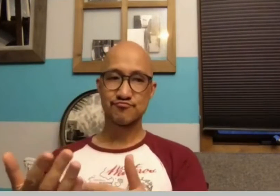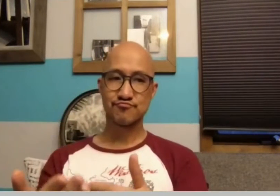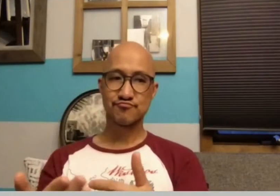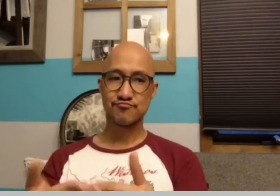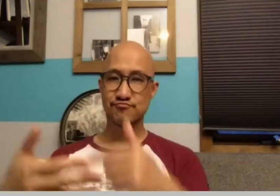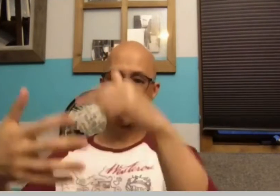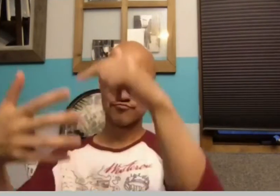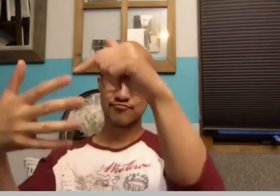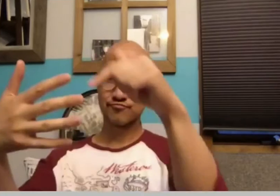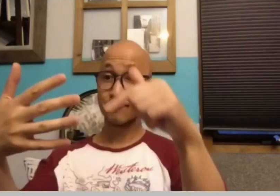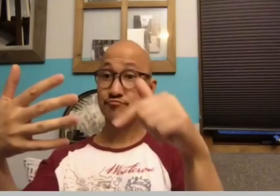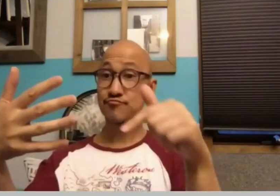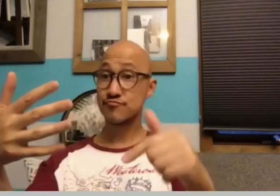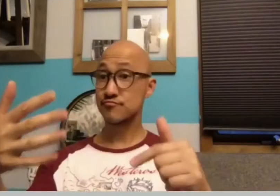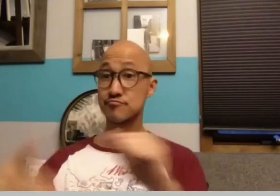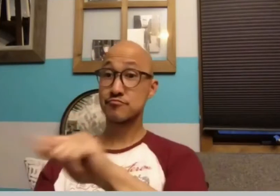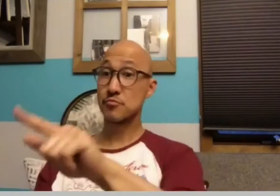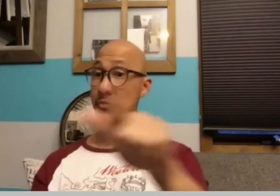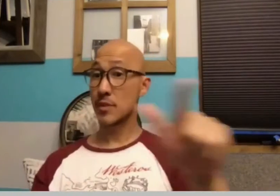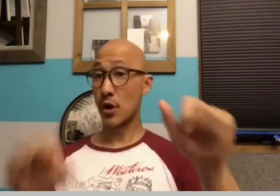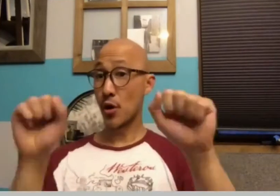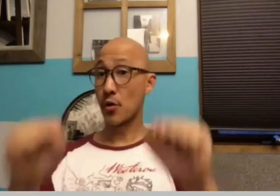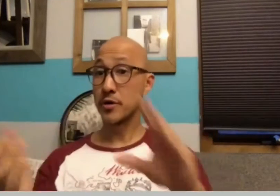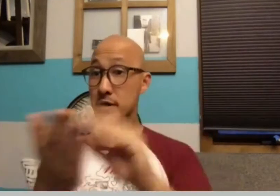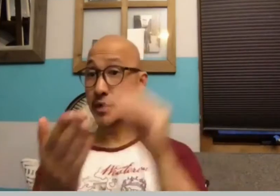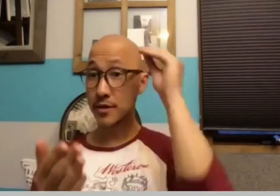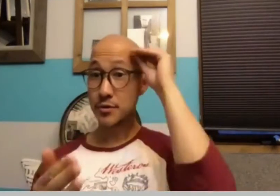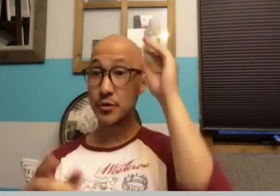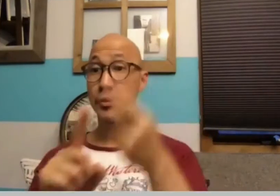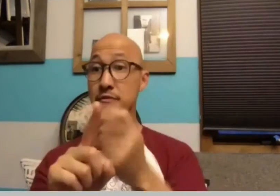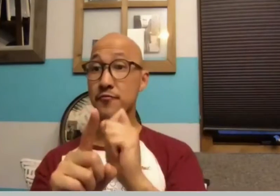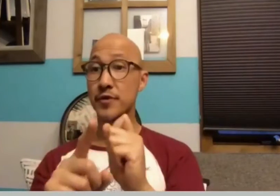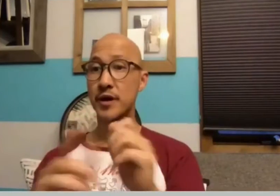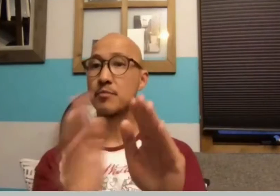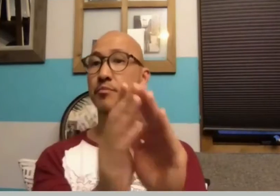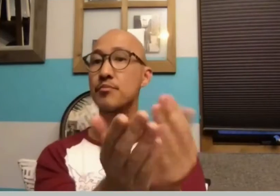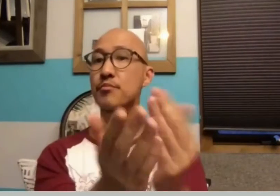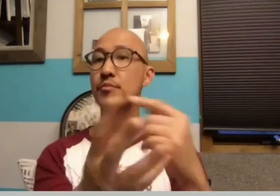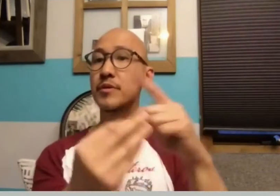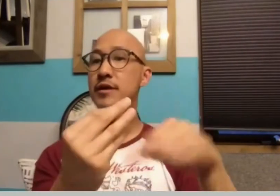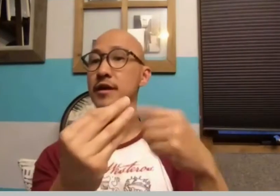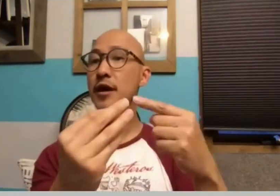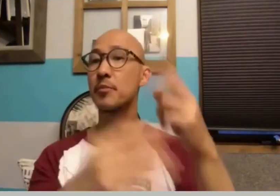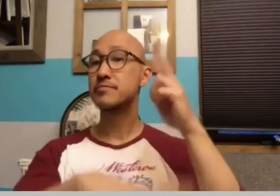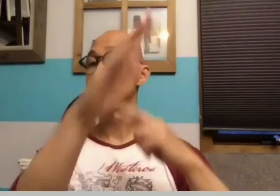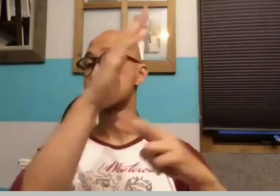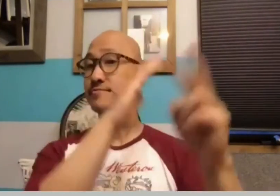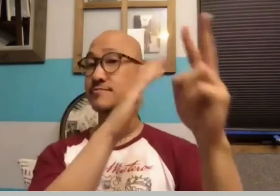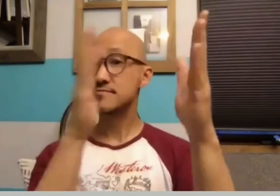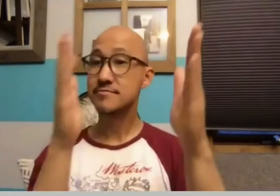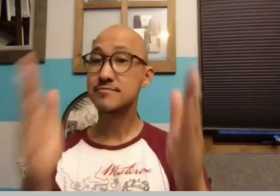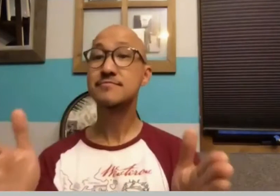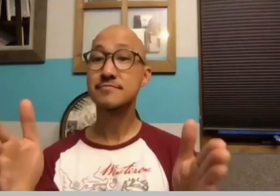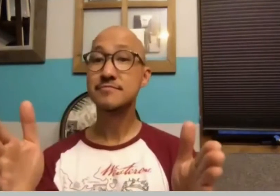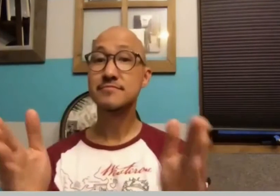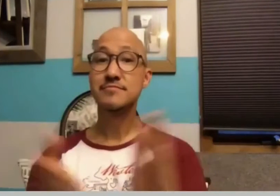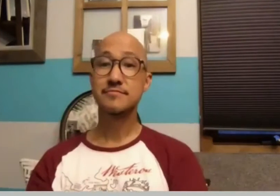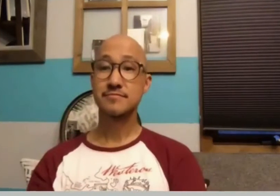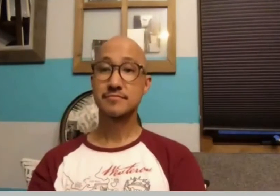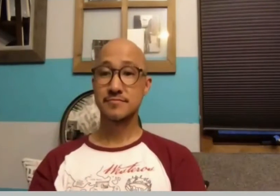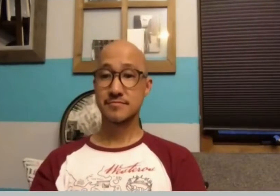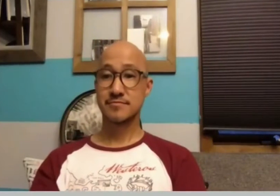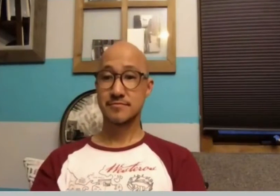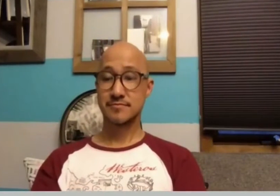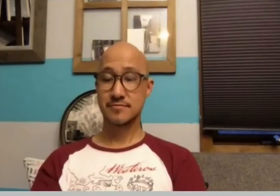21st century from these 9 books? Despite the different audiences and the different messages, there